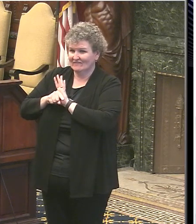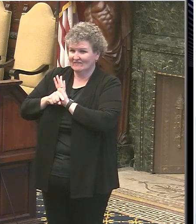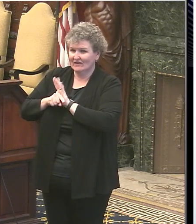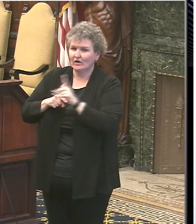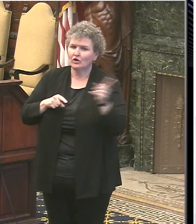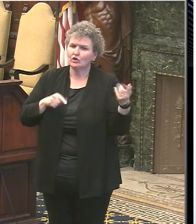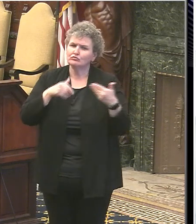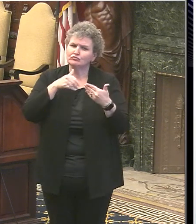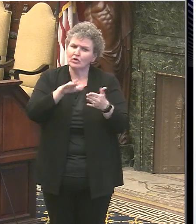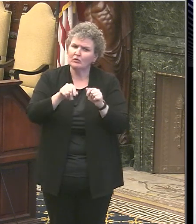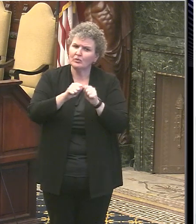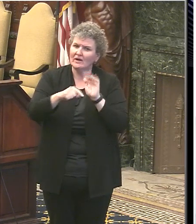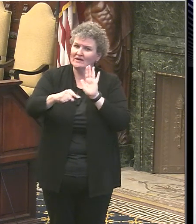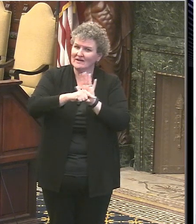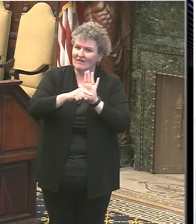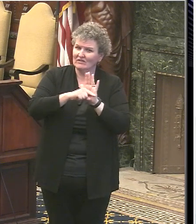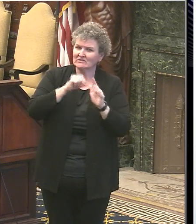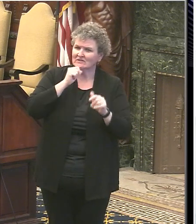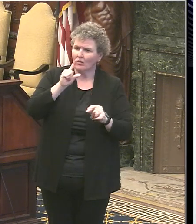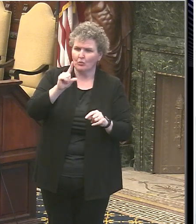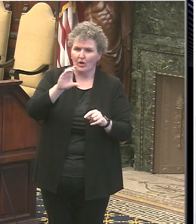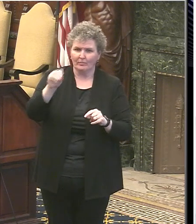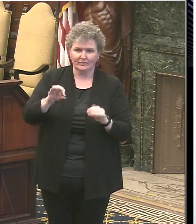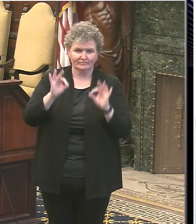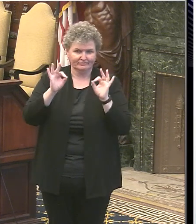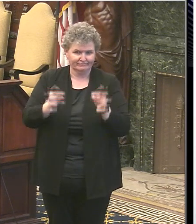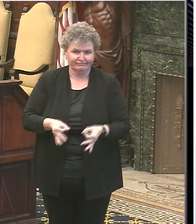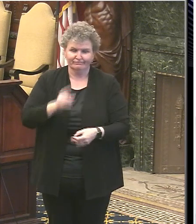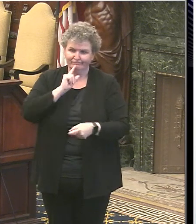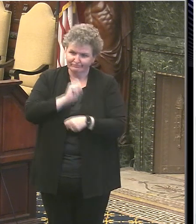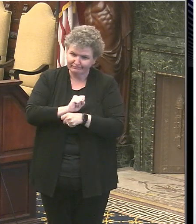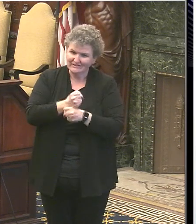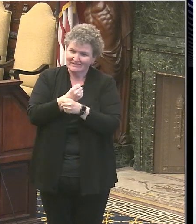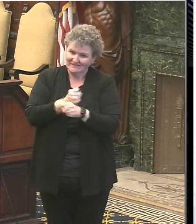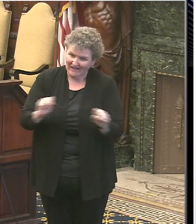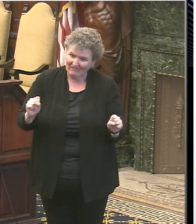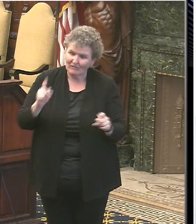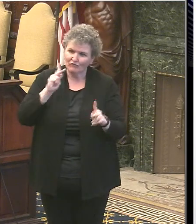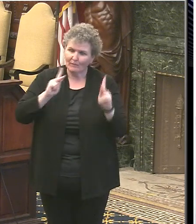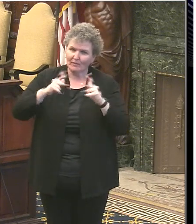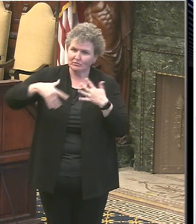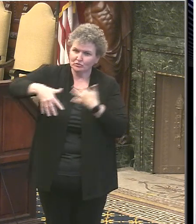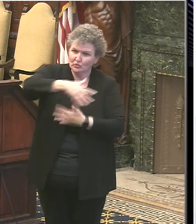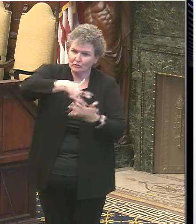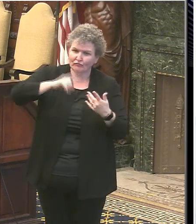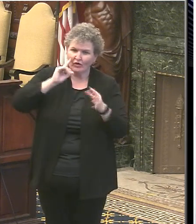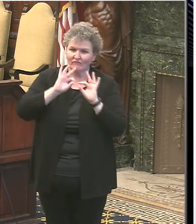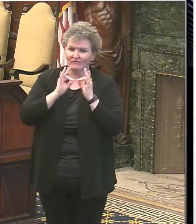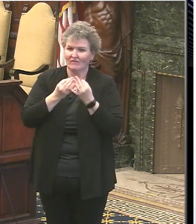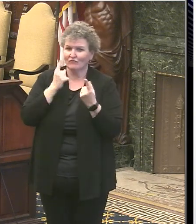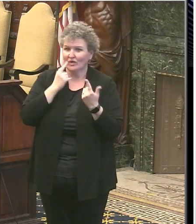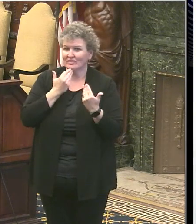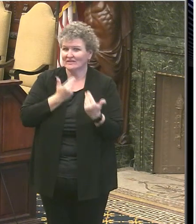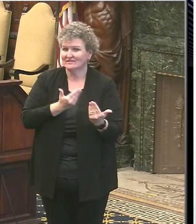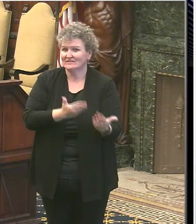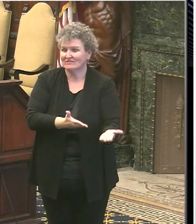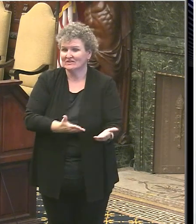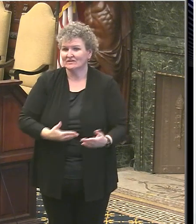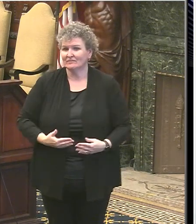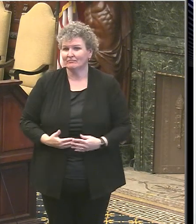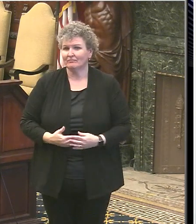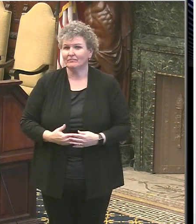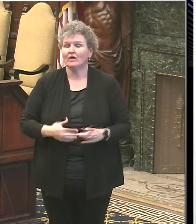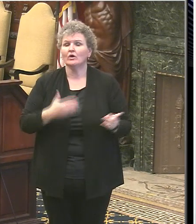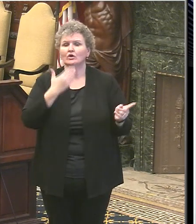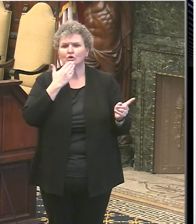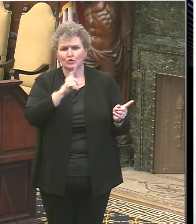not necessarily 100% sure for safety for people to be around family members for Thanksgiving? Yeah, Stephanie, thanks for that question,